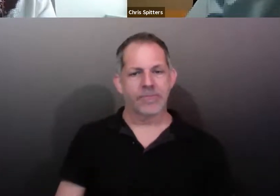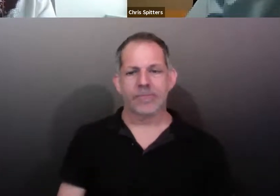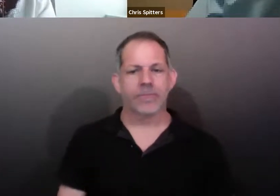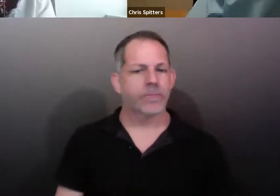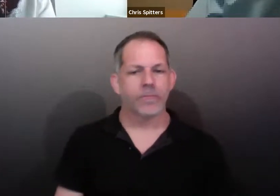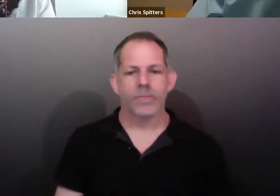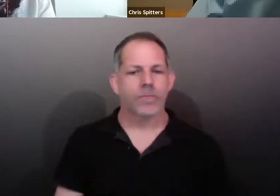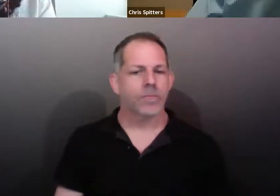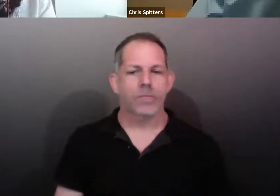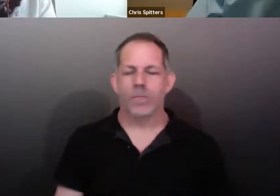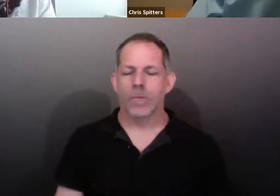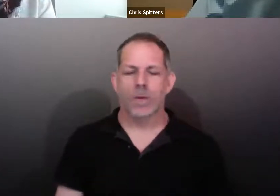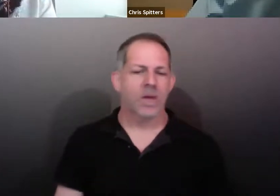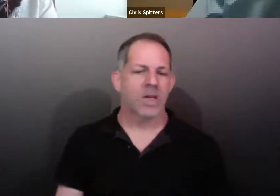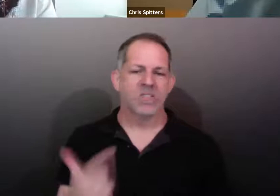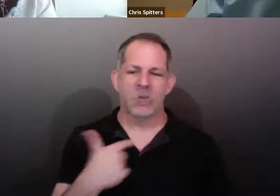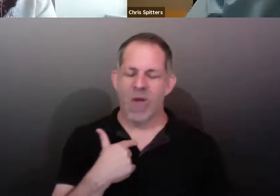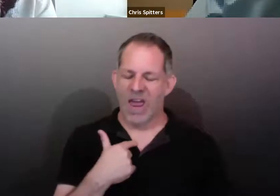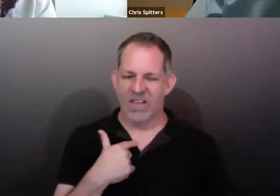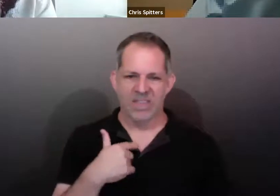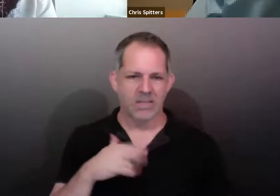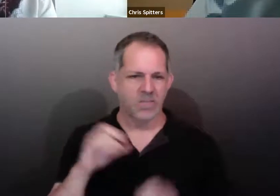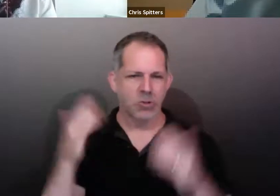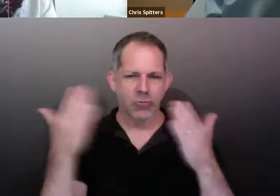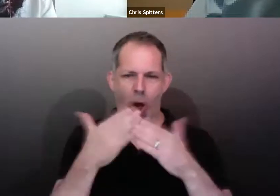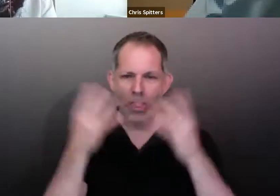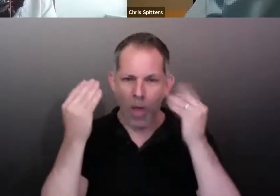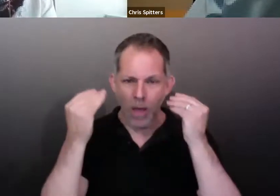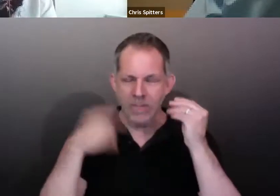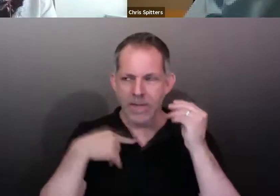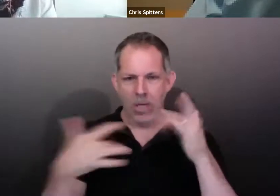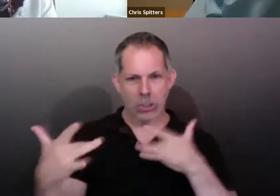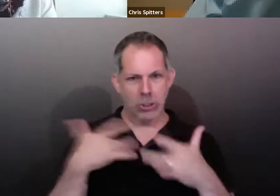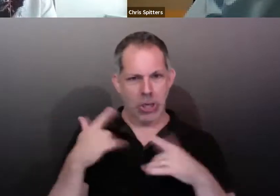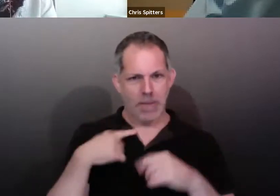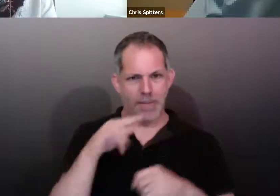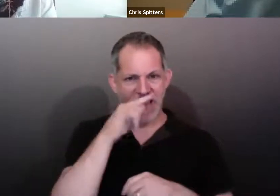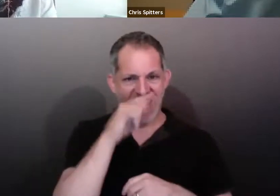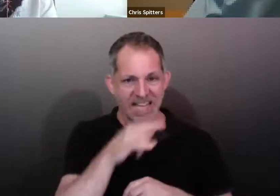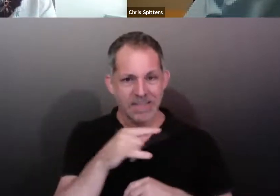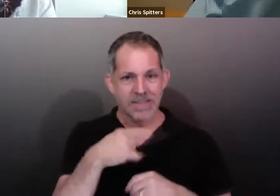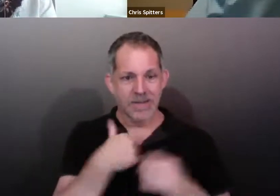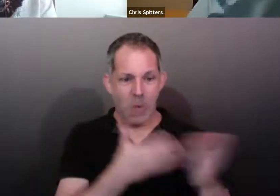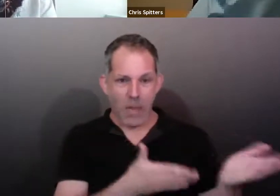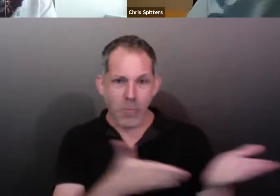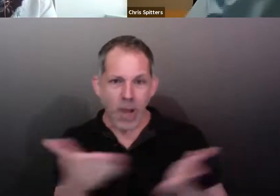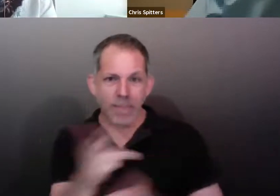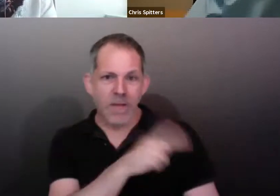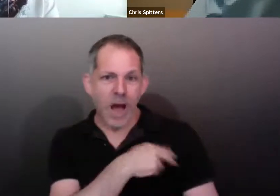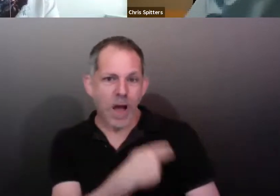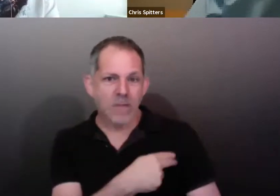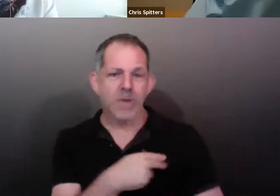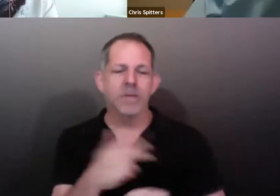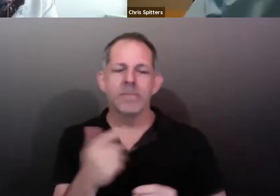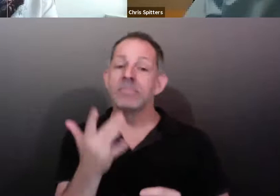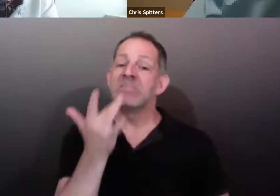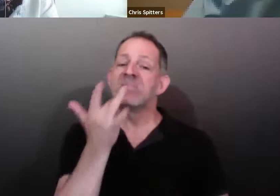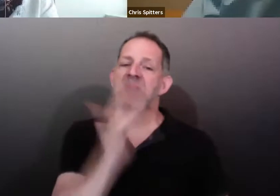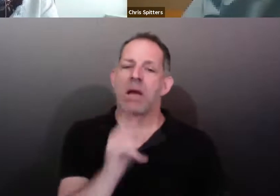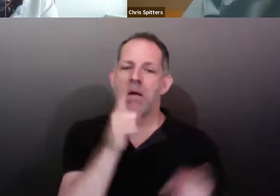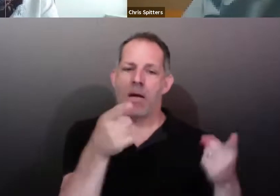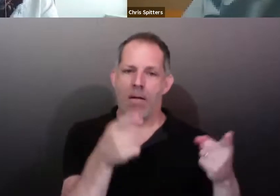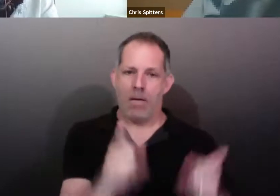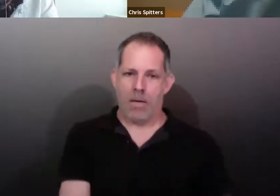my kids getting sick. But luckily they were okay. And then in terms of long-term effects in the Bell's